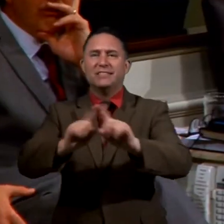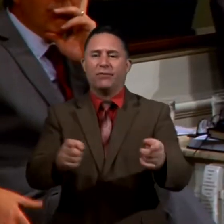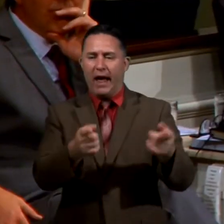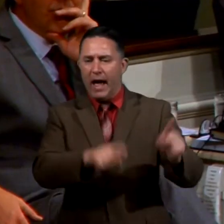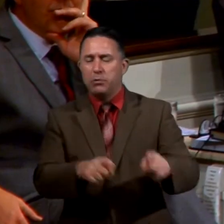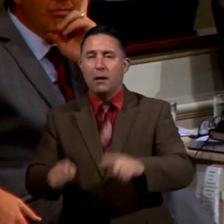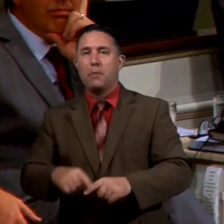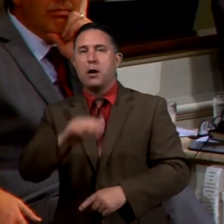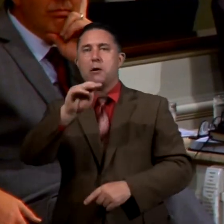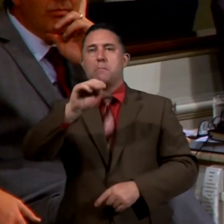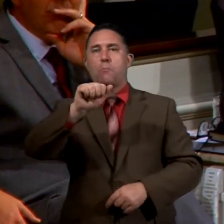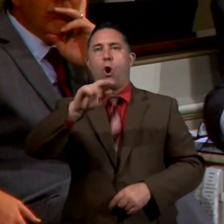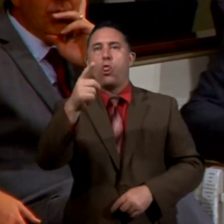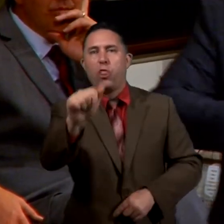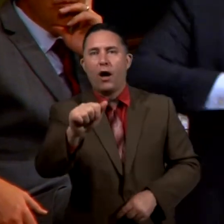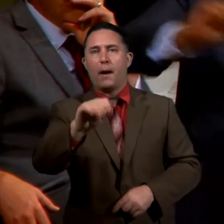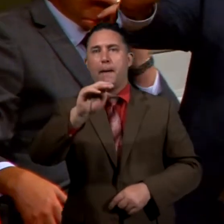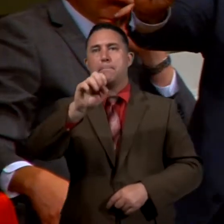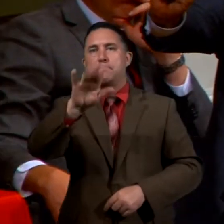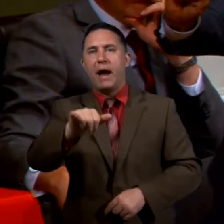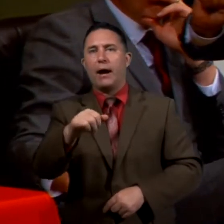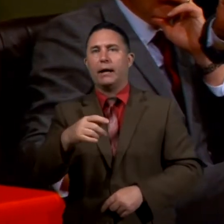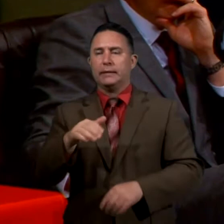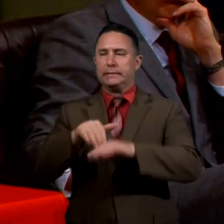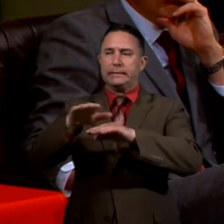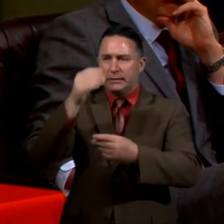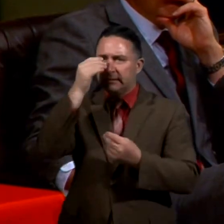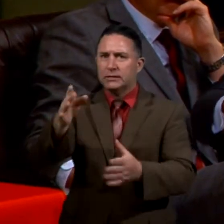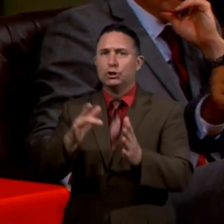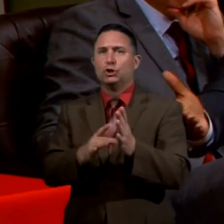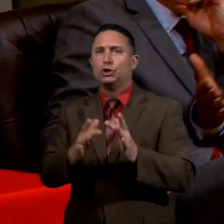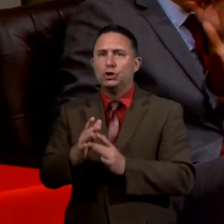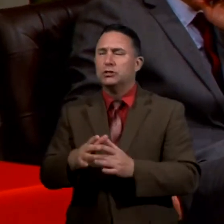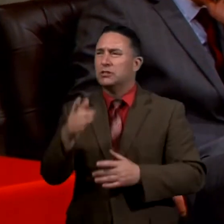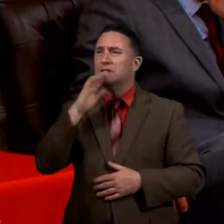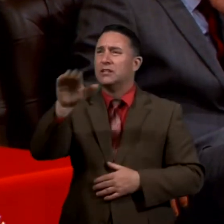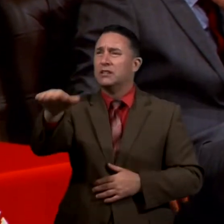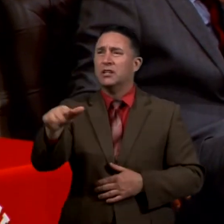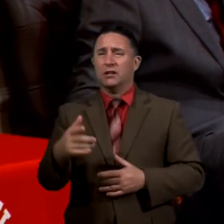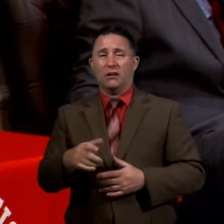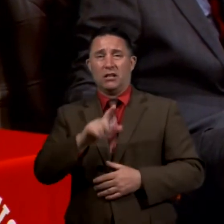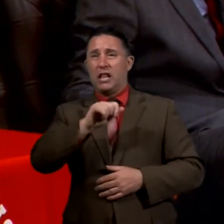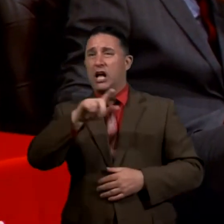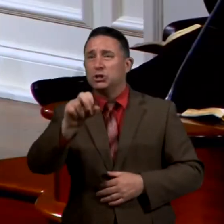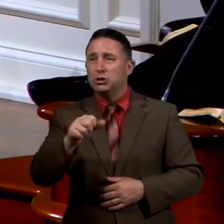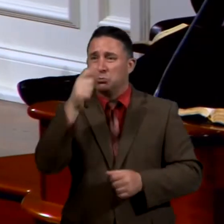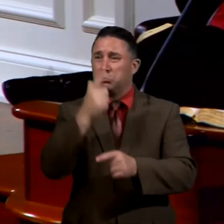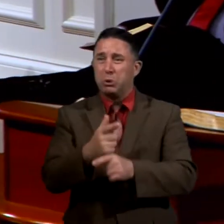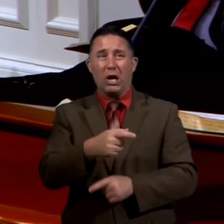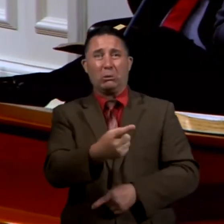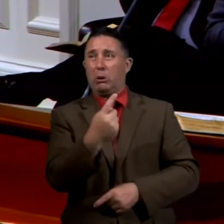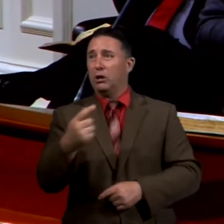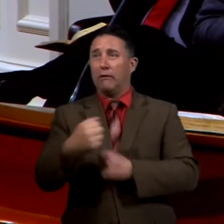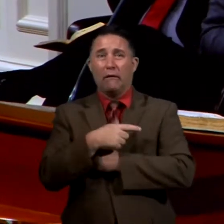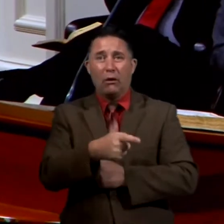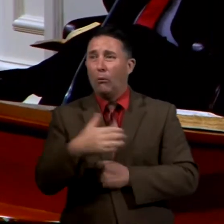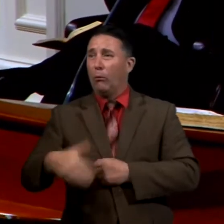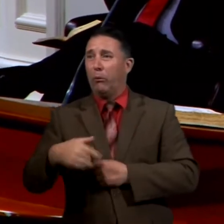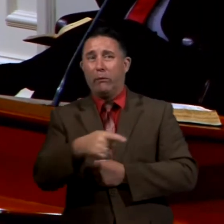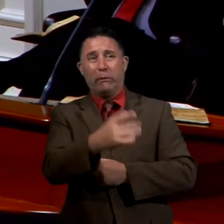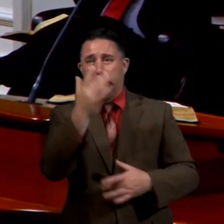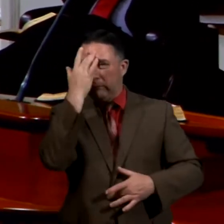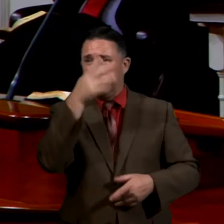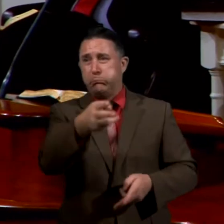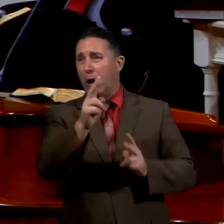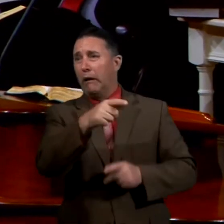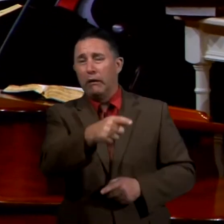I think of Martha and Mary when they send notice to Jesus to tell him, "Hey, Lazarus, our brother, the one you love, is sick."